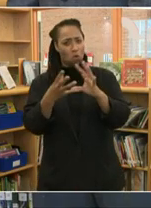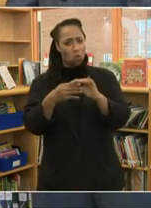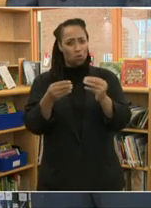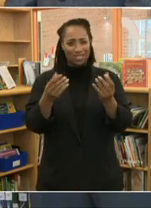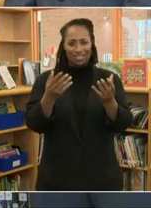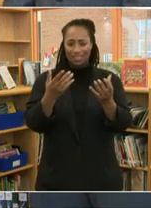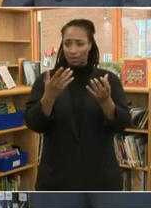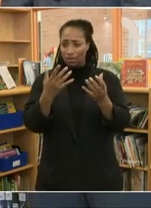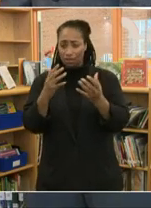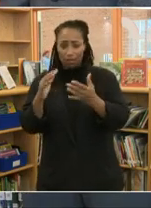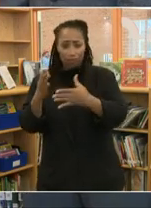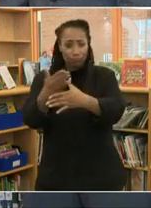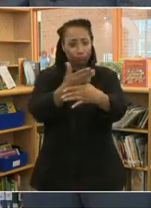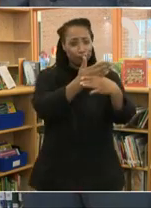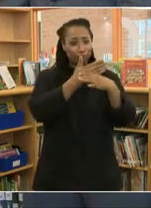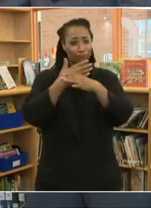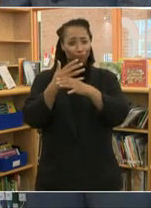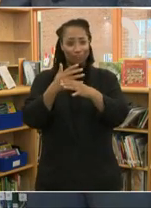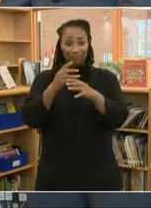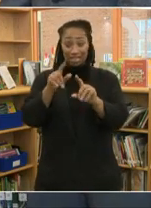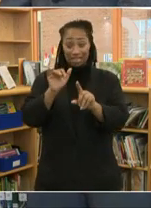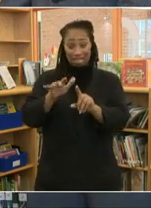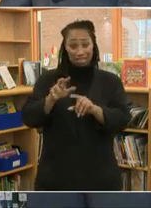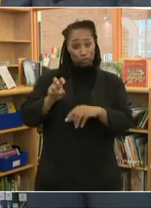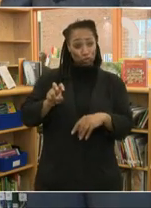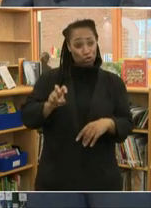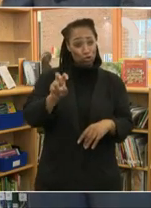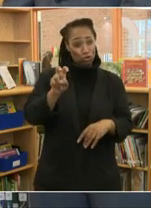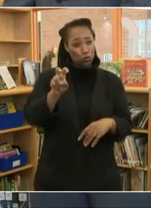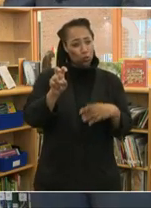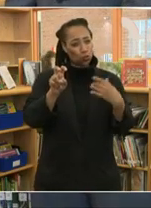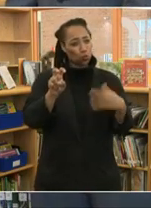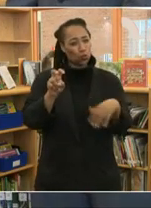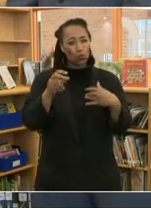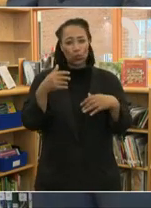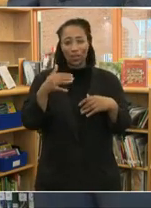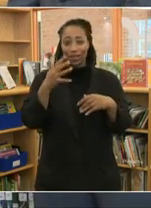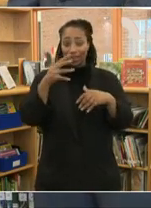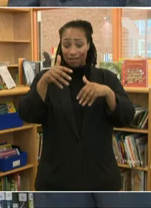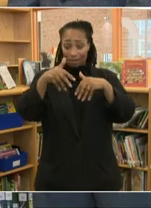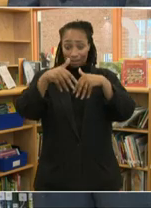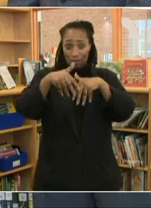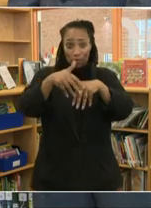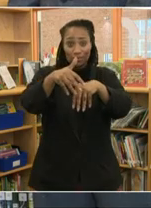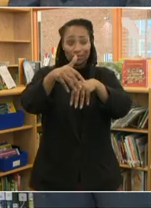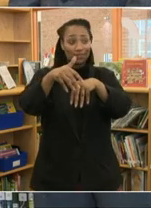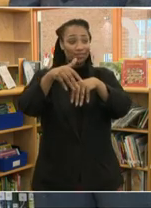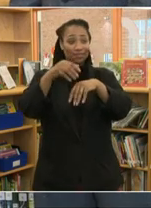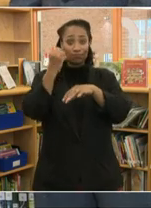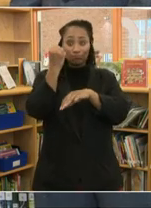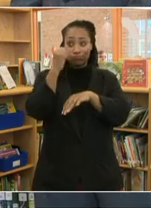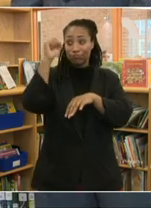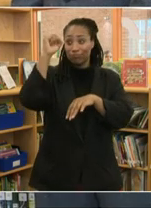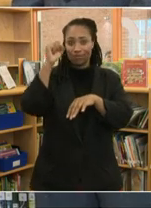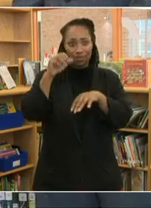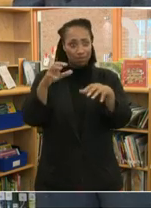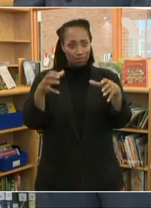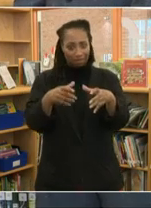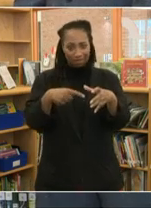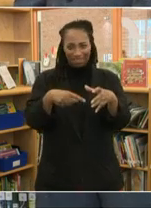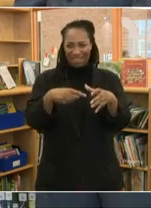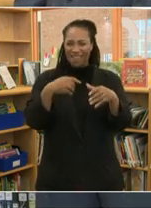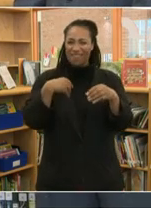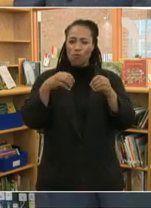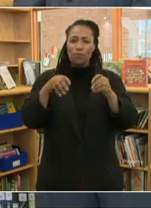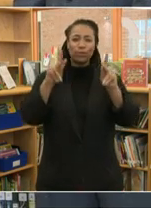journey. I call this this is the movement. We hope that this programming lasts long after 2026, but we will also have those moments, the